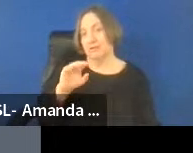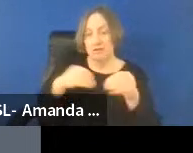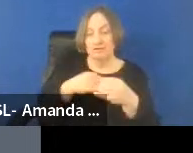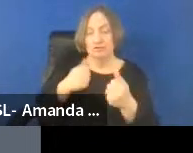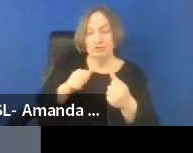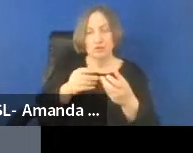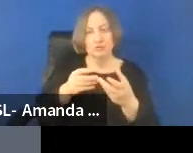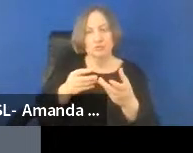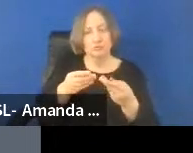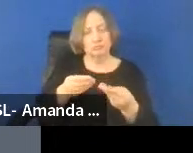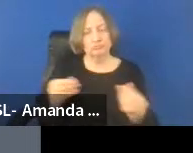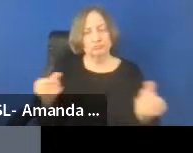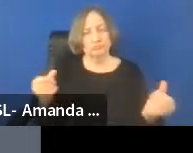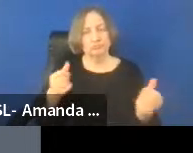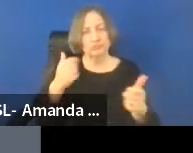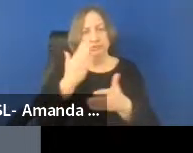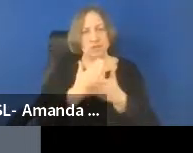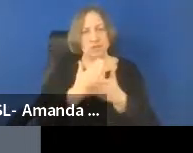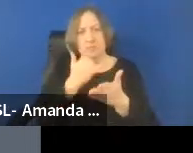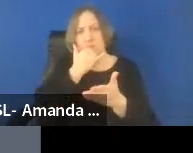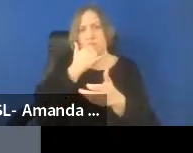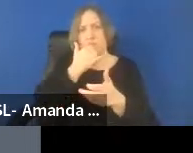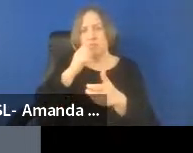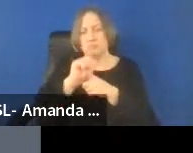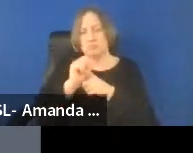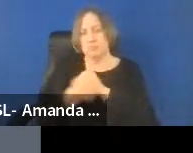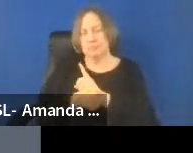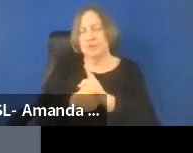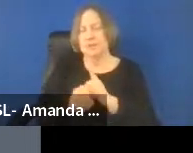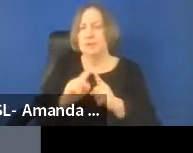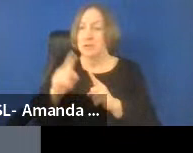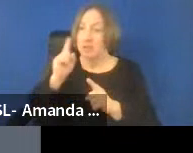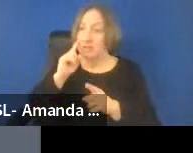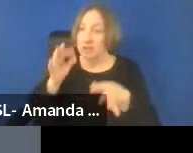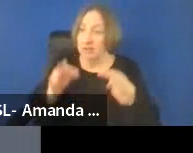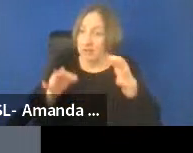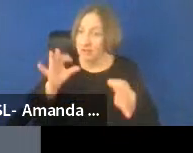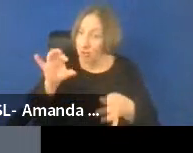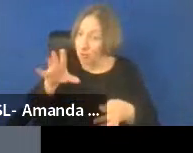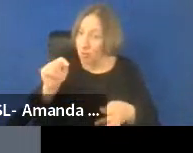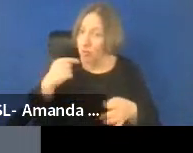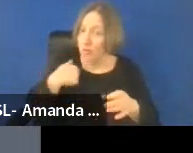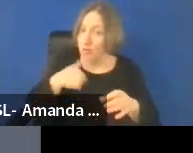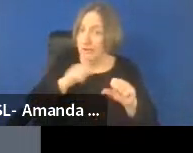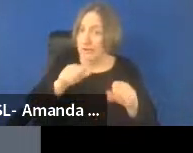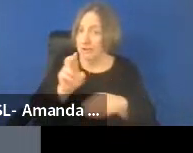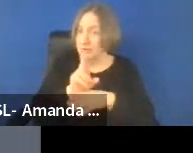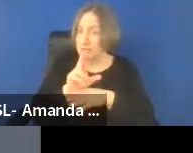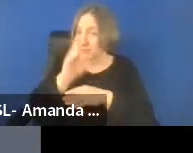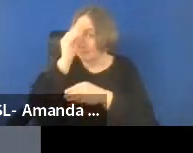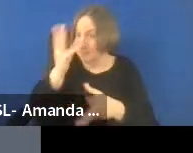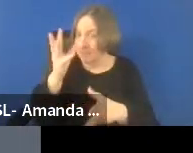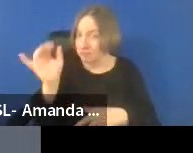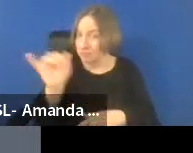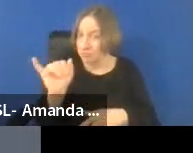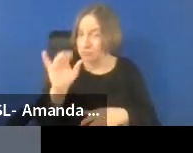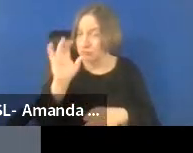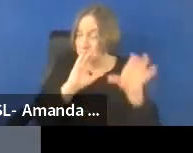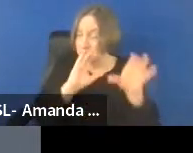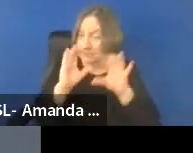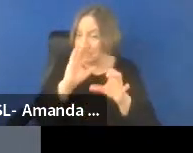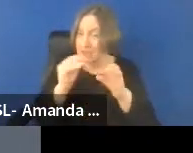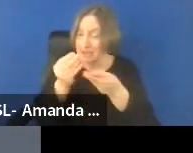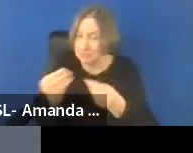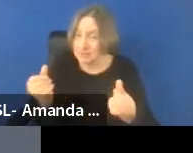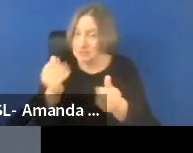rectify some of these wrongs. But do you think that the courts is also a way that we can use some of this information to kind of seek and redress some of